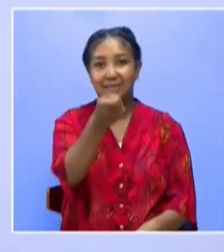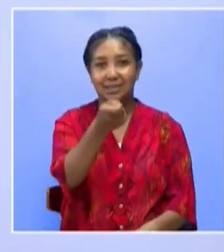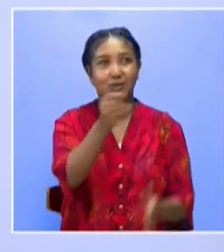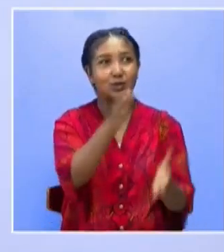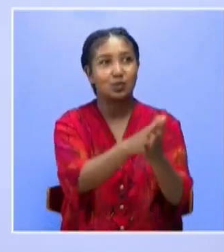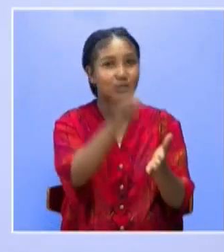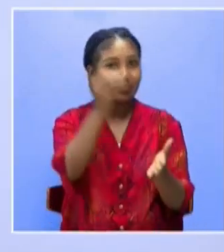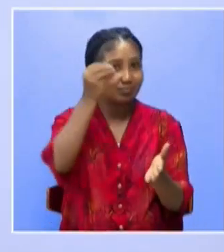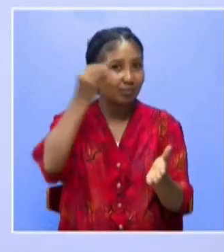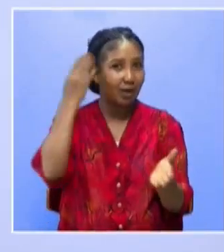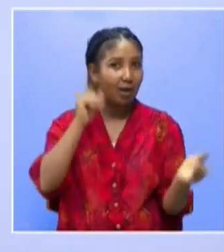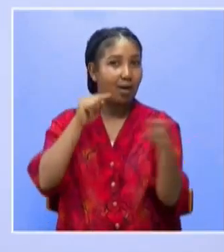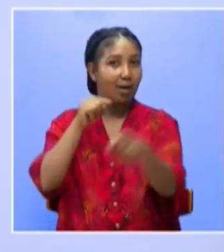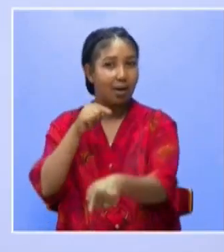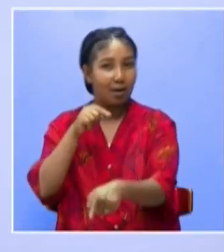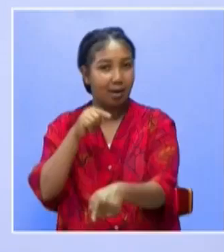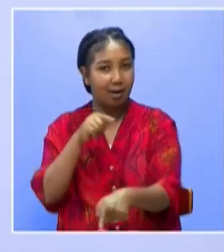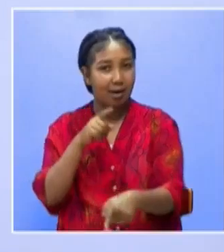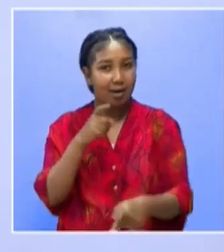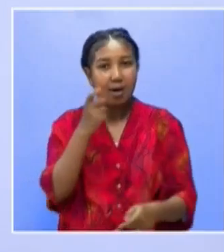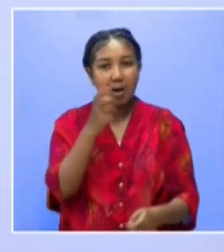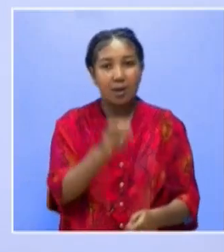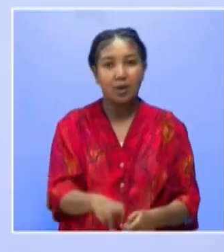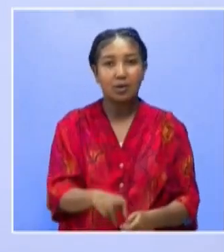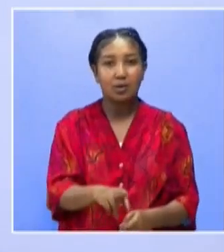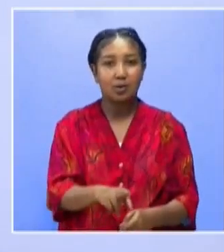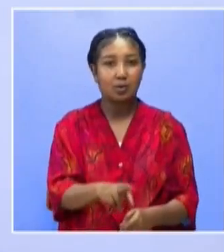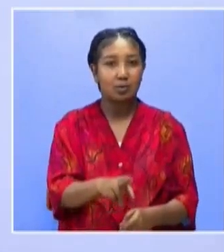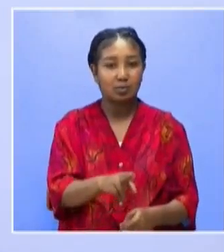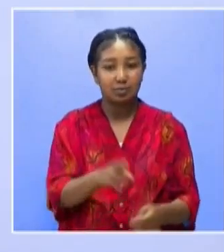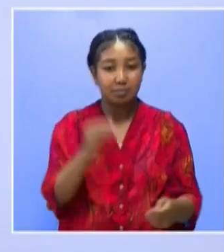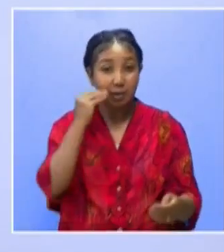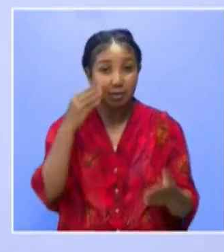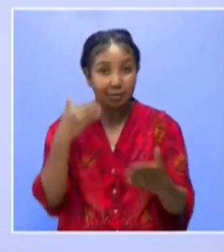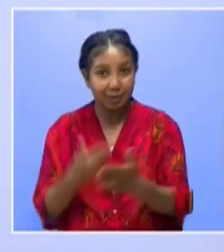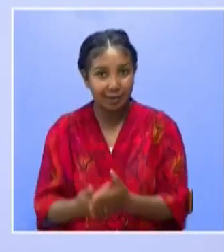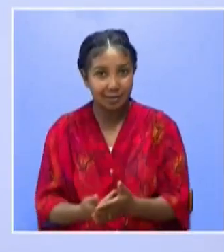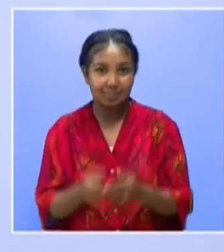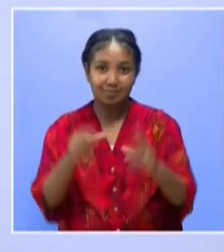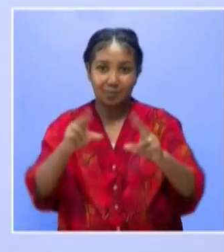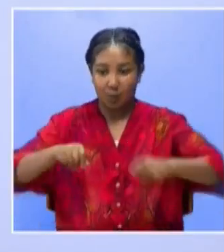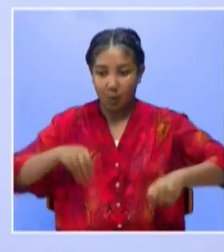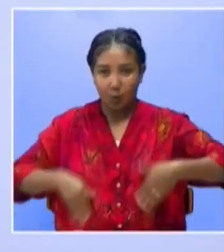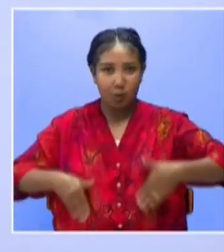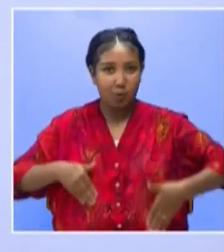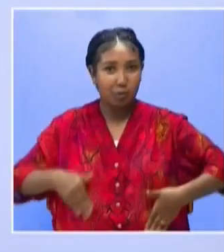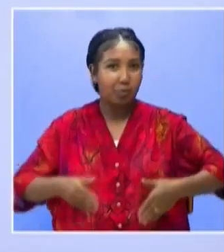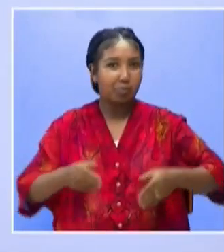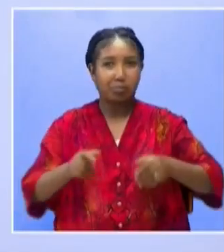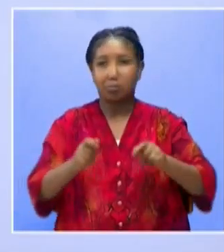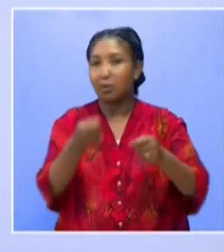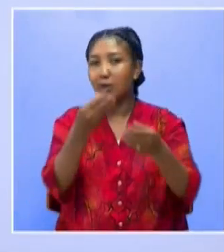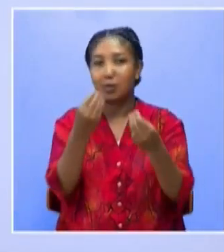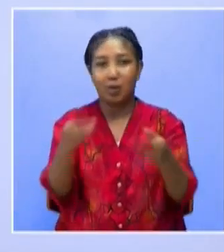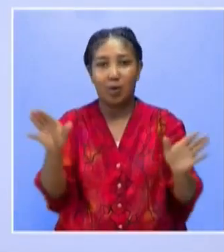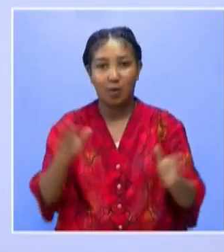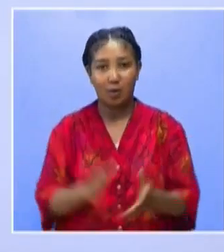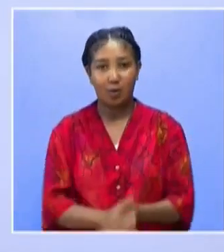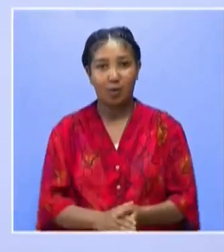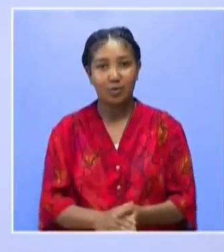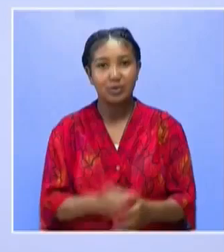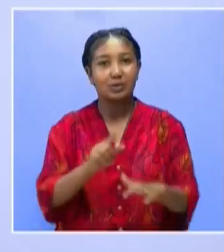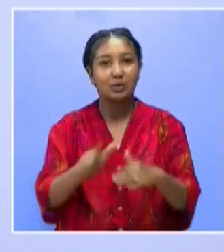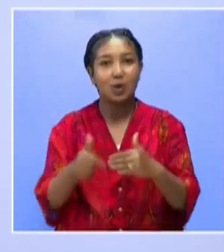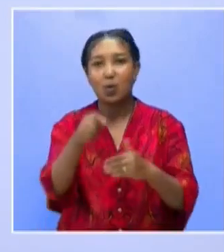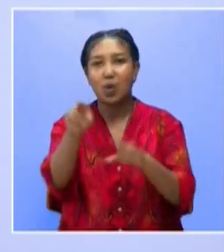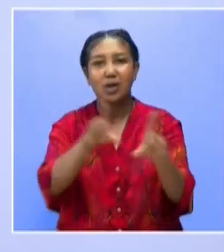school. When you have reached there, no keys in your pocket. So what